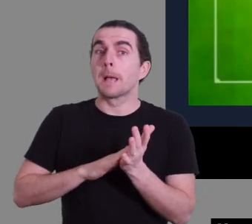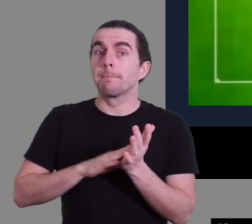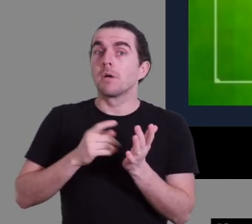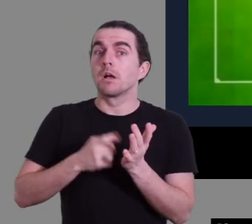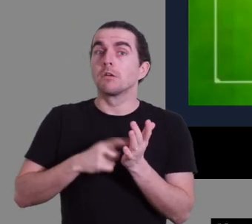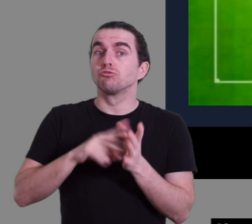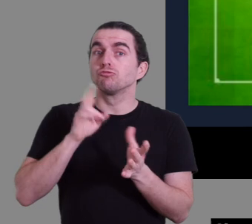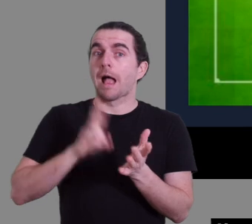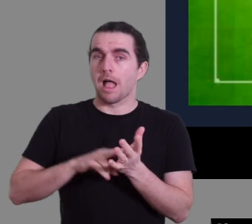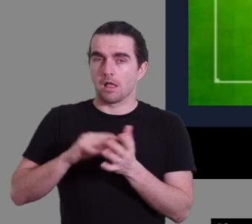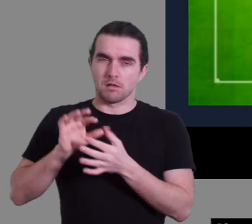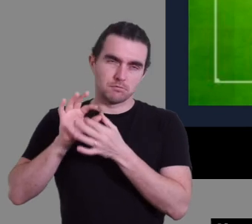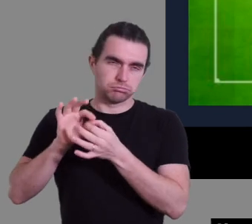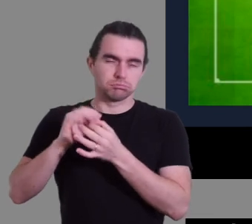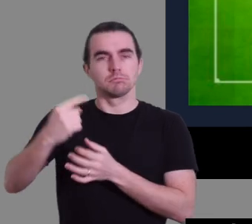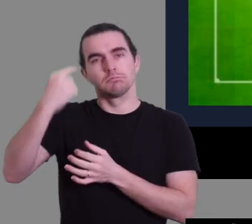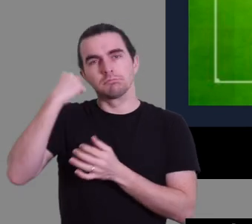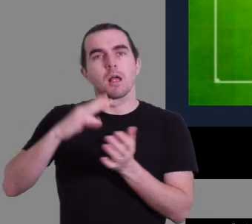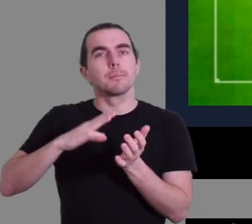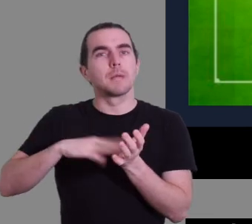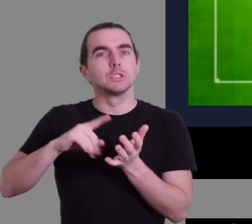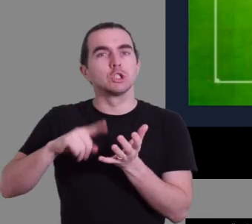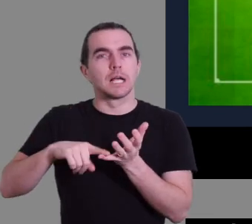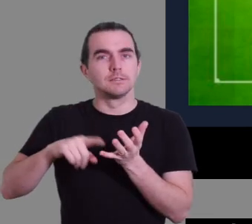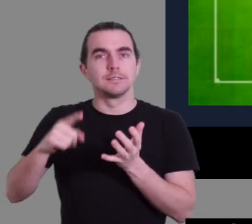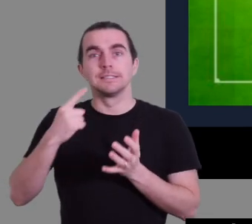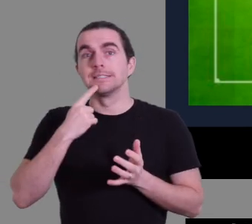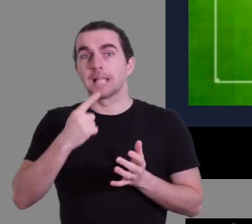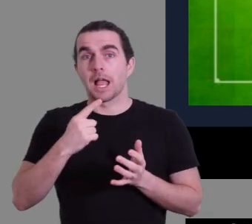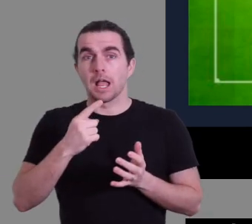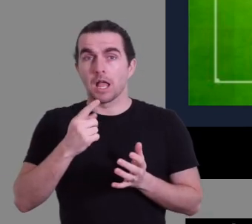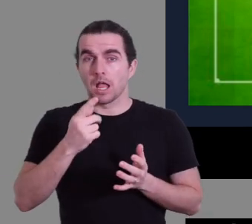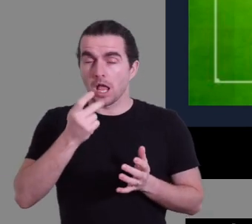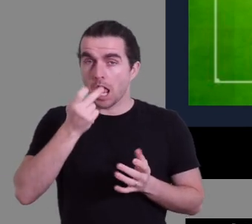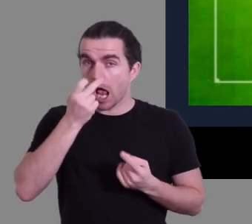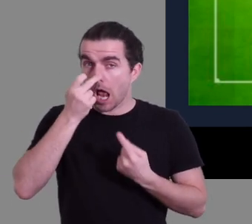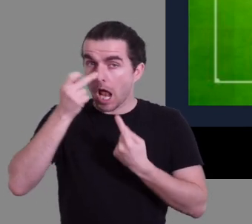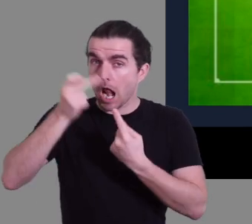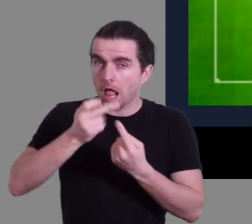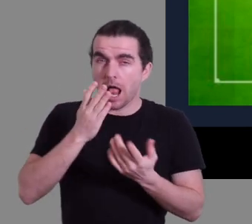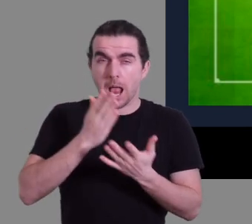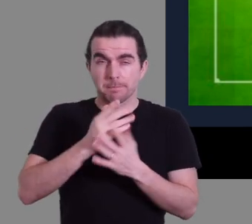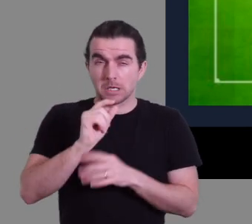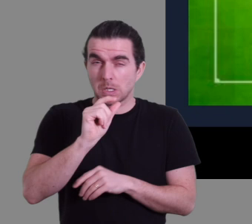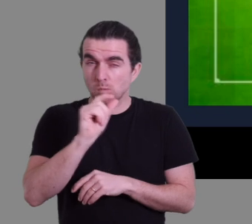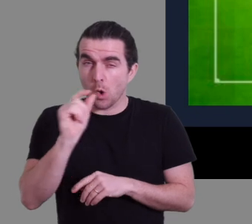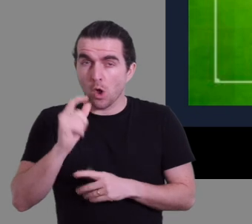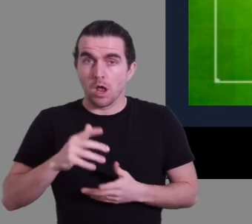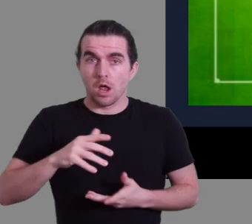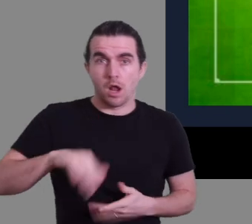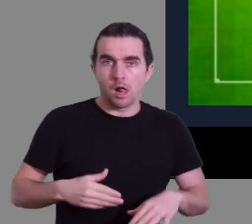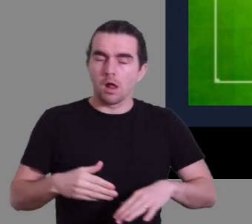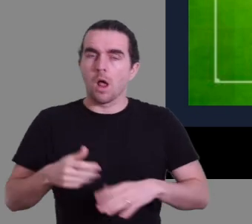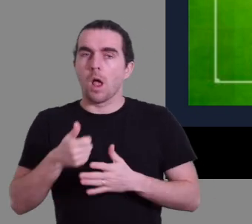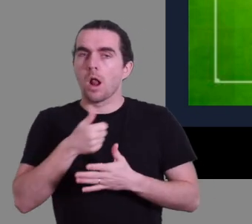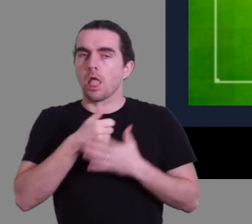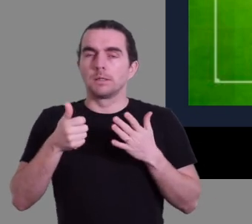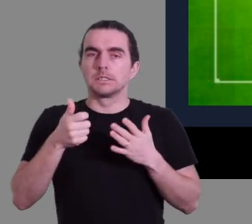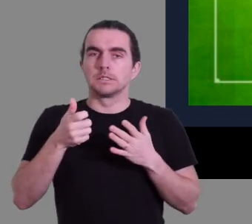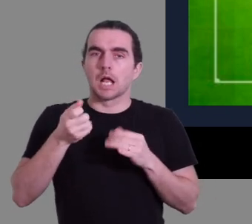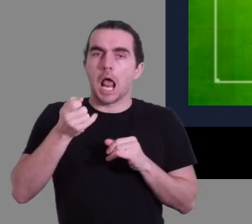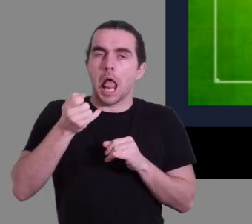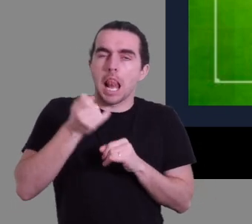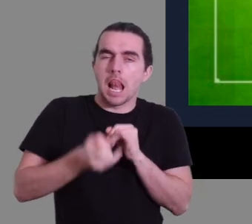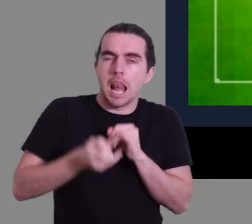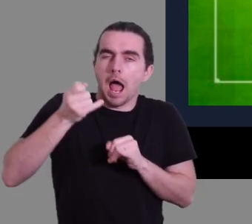Jim Ryan, who used to work with me at Man United, just said disguise is all about small, late movements. It's got to look like the real thing until the very last second.